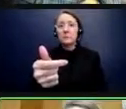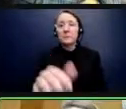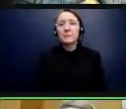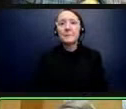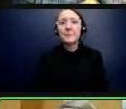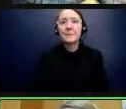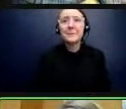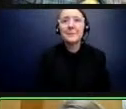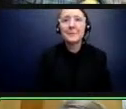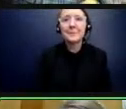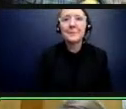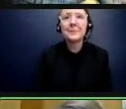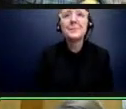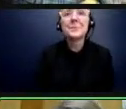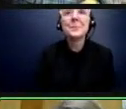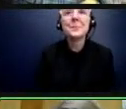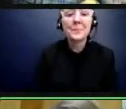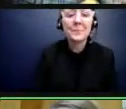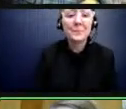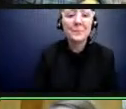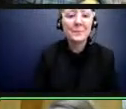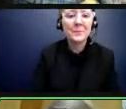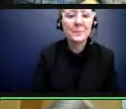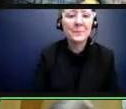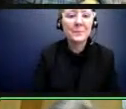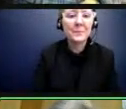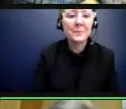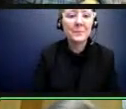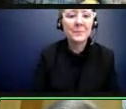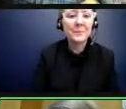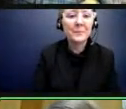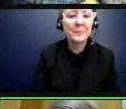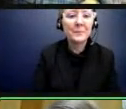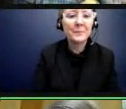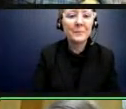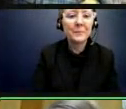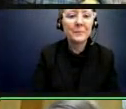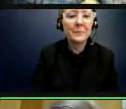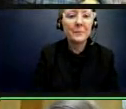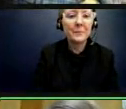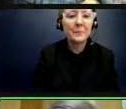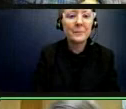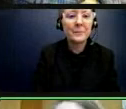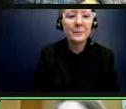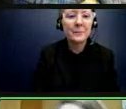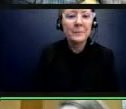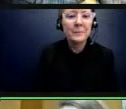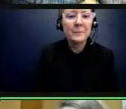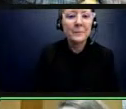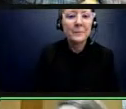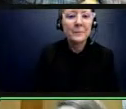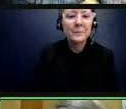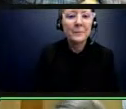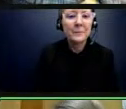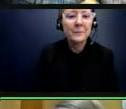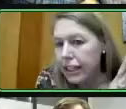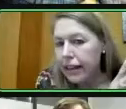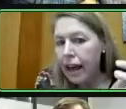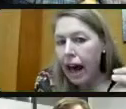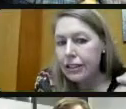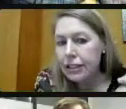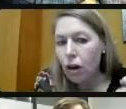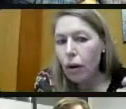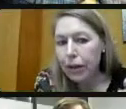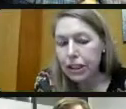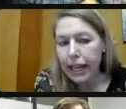Thank you. I think in the next piece that I do, we'll get a chance to touch on more of those topics. Oh, and I'm sorry, Cynthia, this is Gretchen.